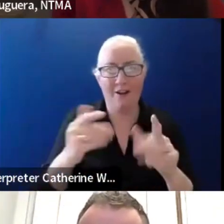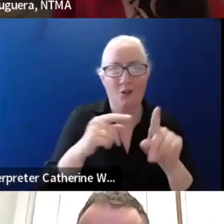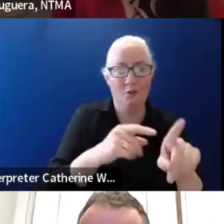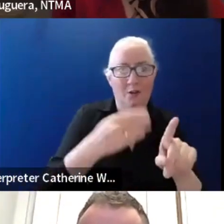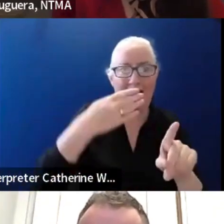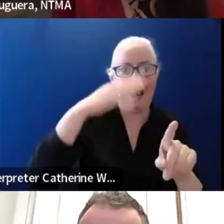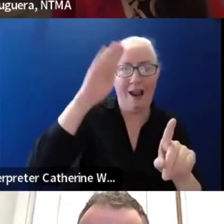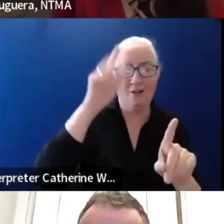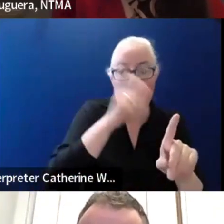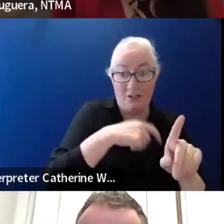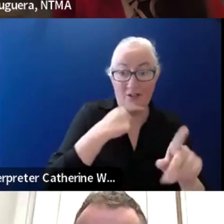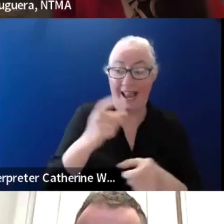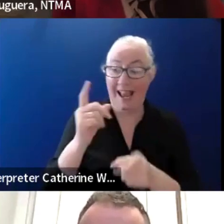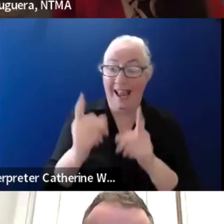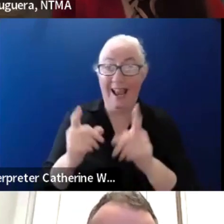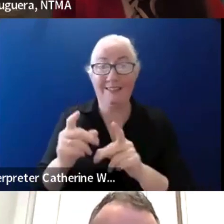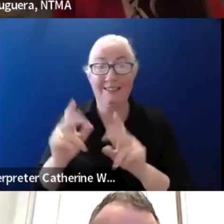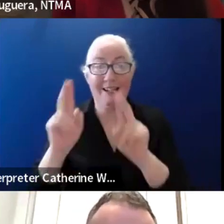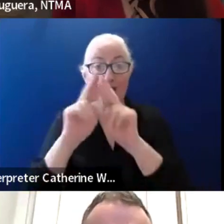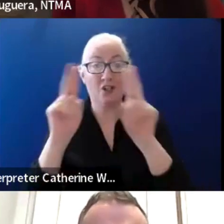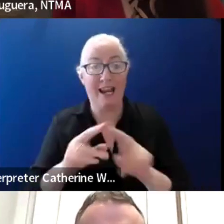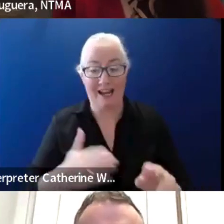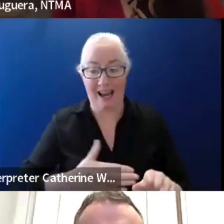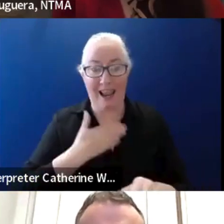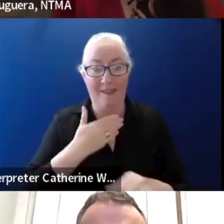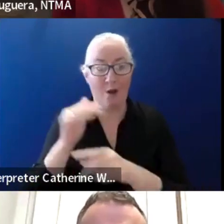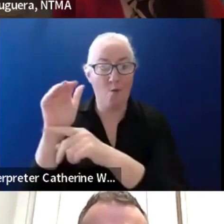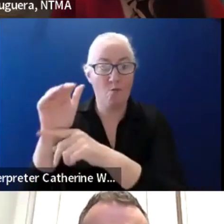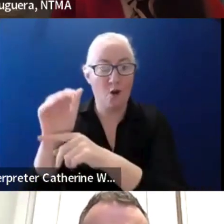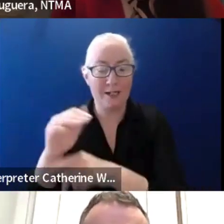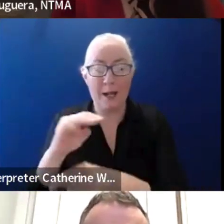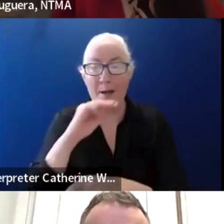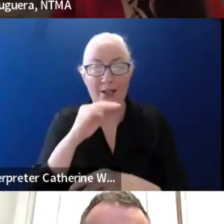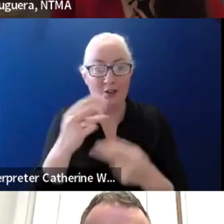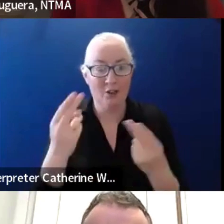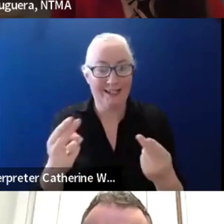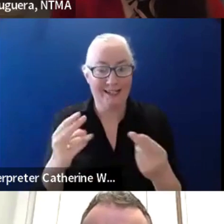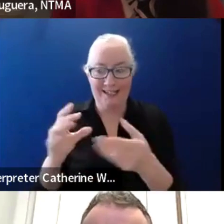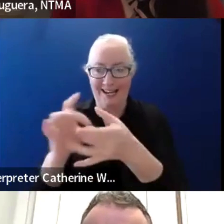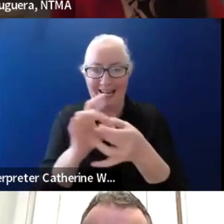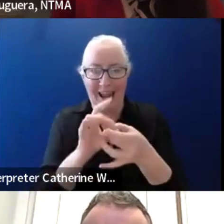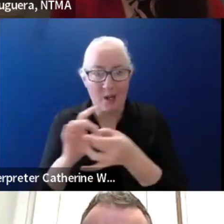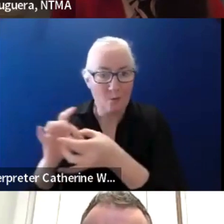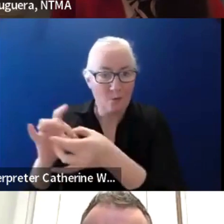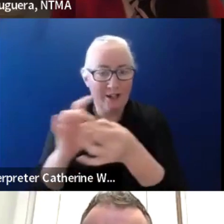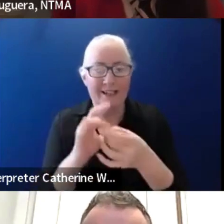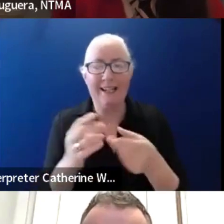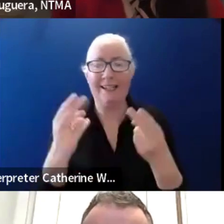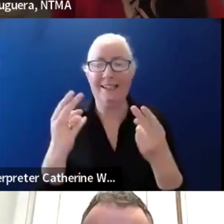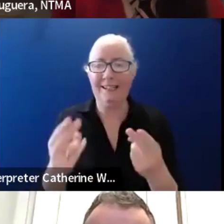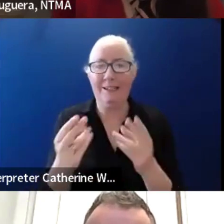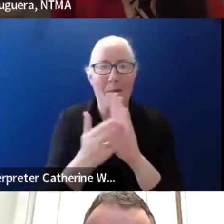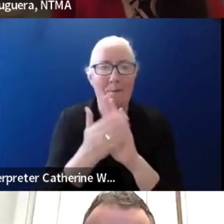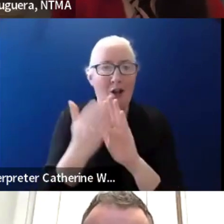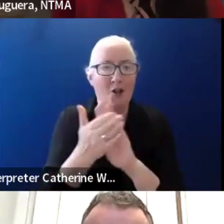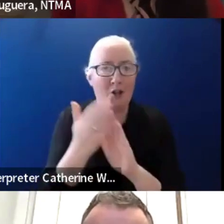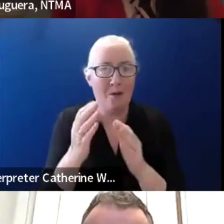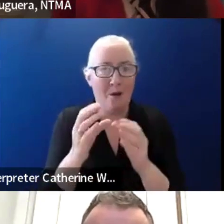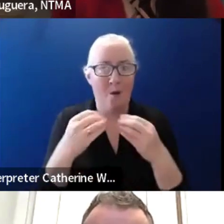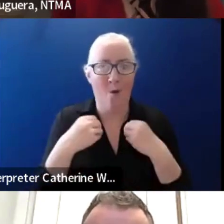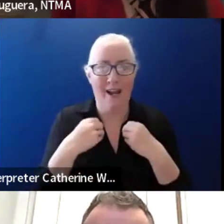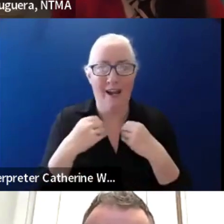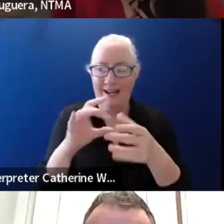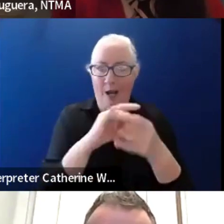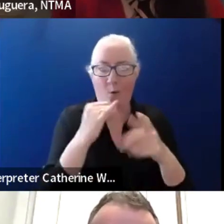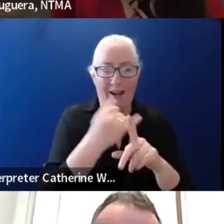because as an international living abroad, you meet your own networks. You need to build your own networks here in Ireland. And